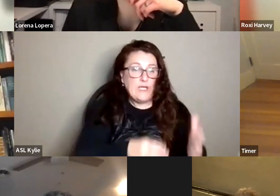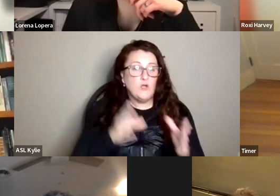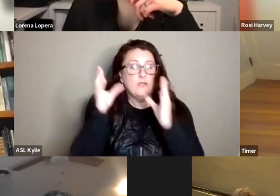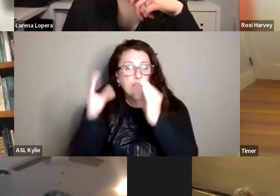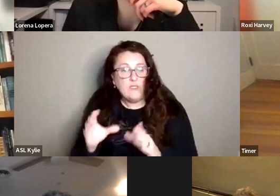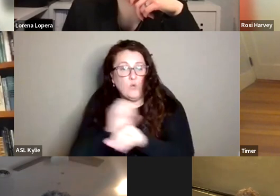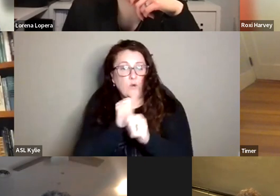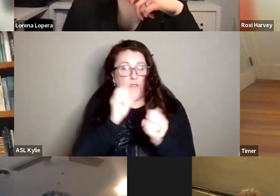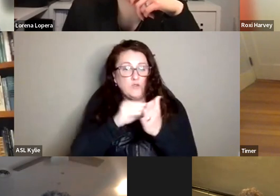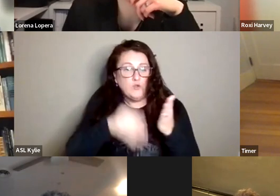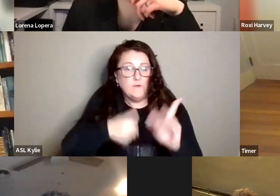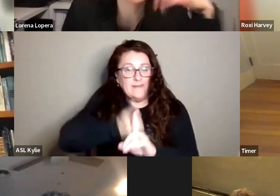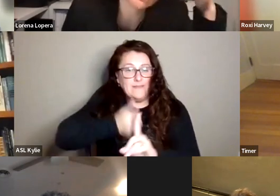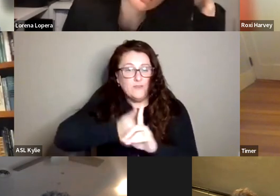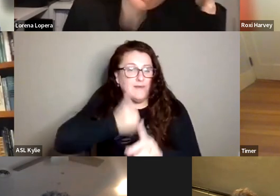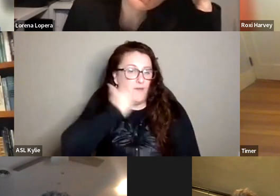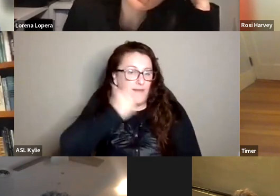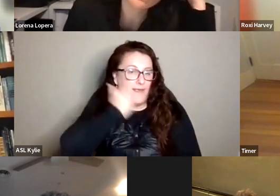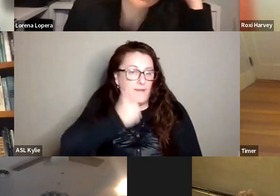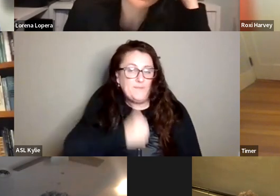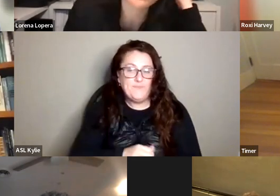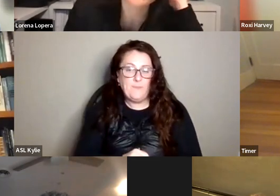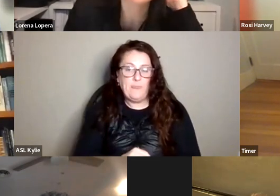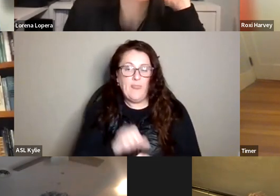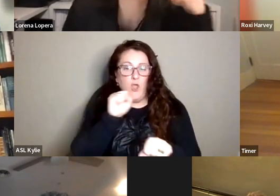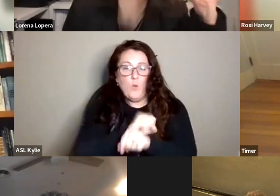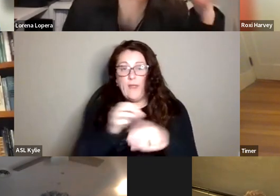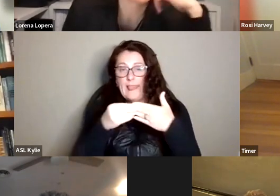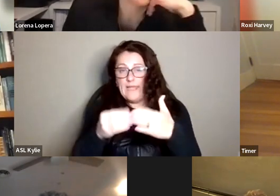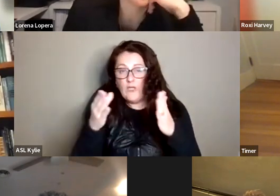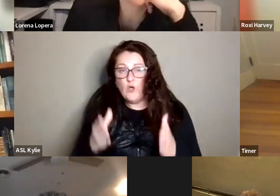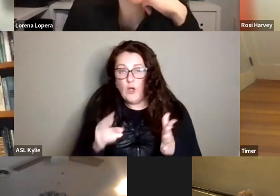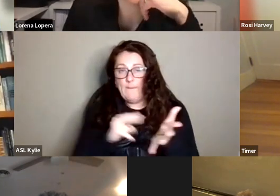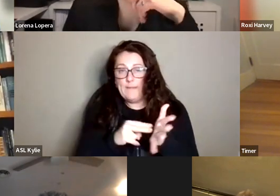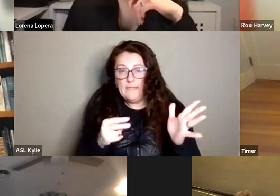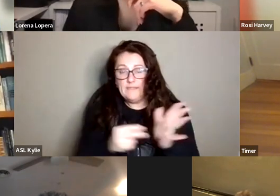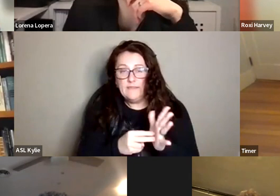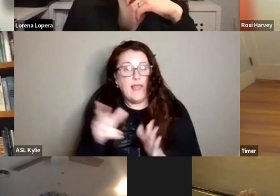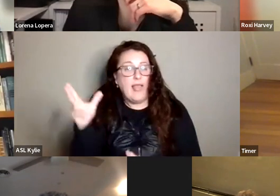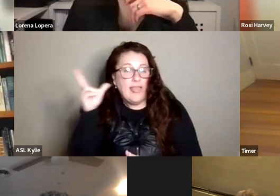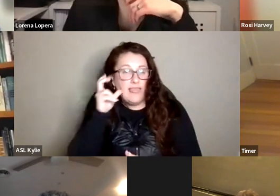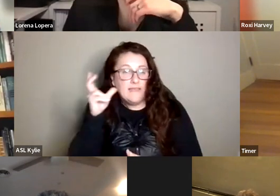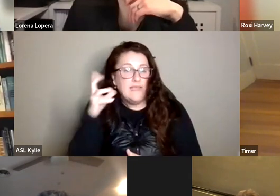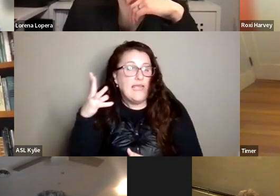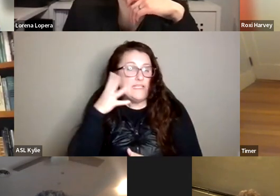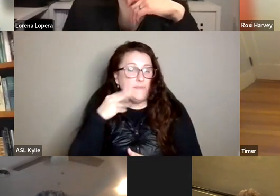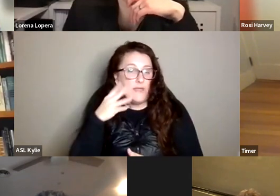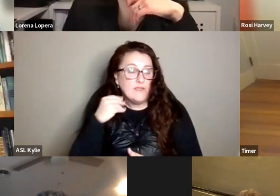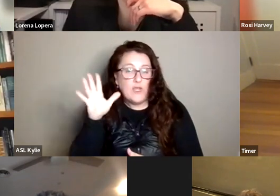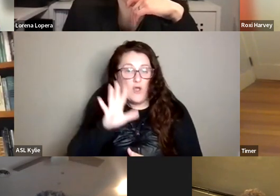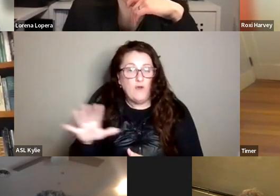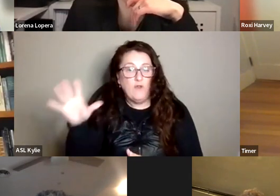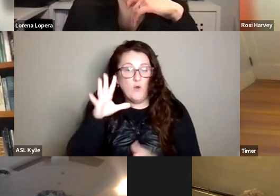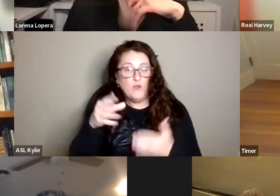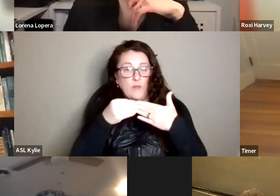our students each and every day. Working as a leader means listening to the experience of those whom